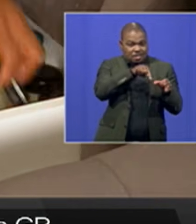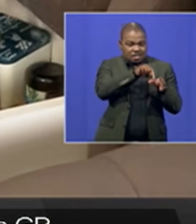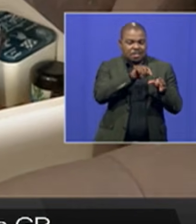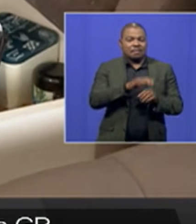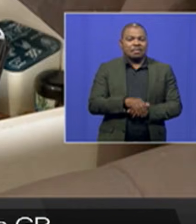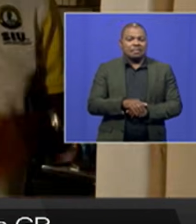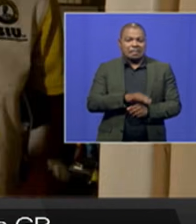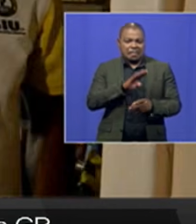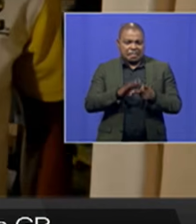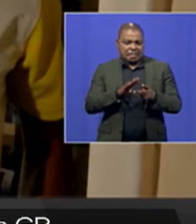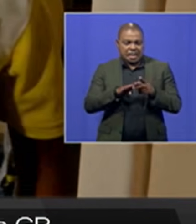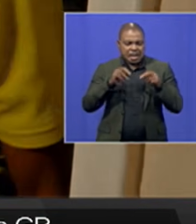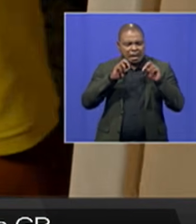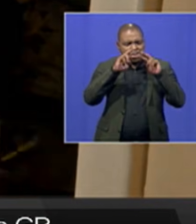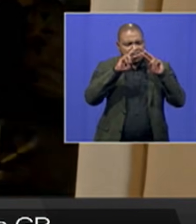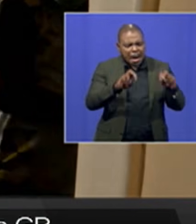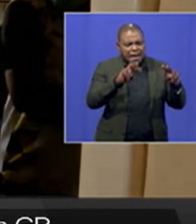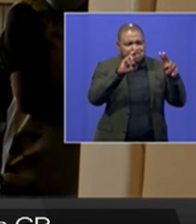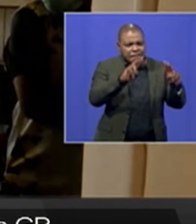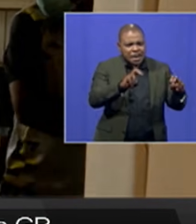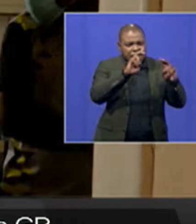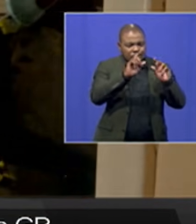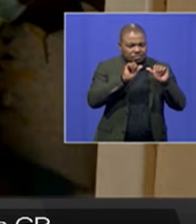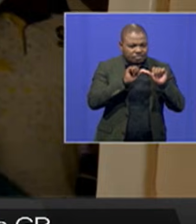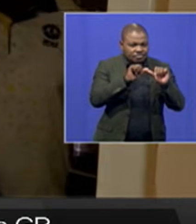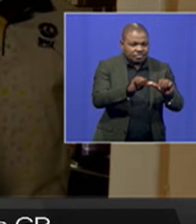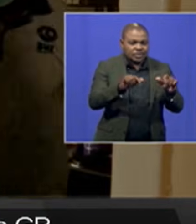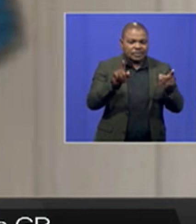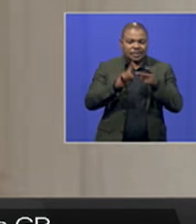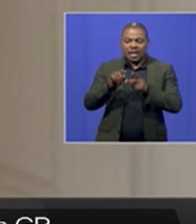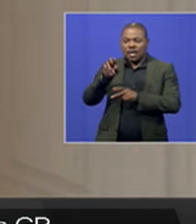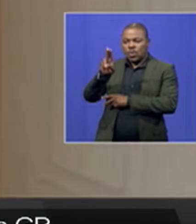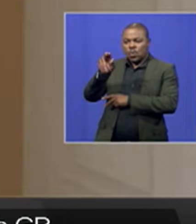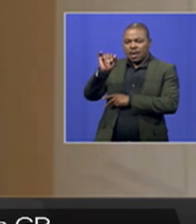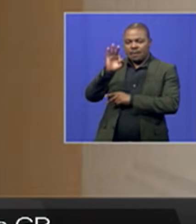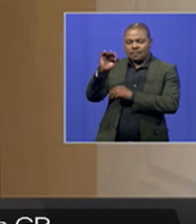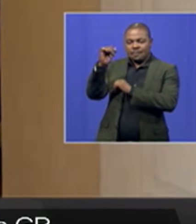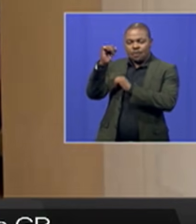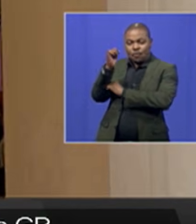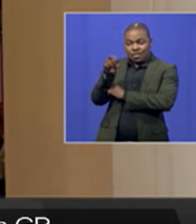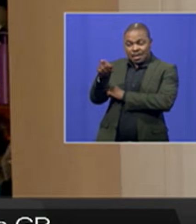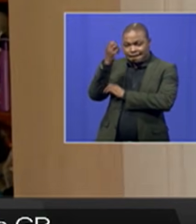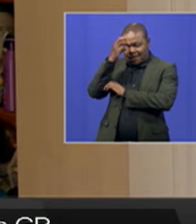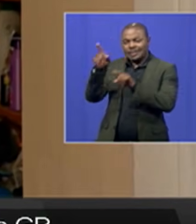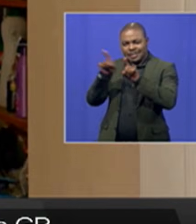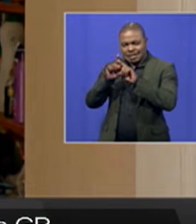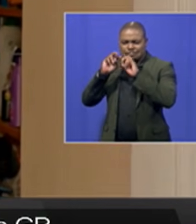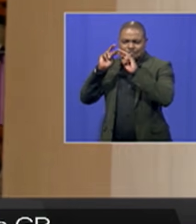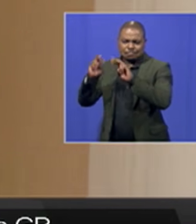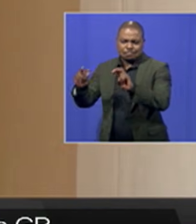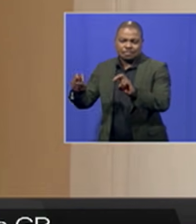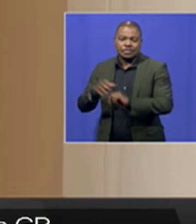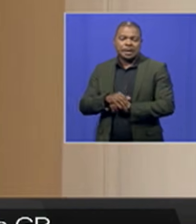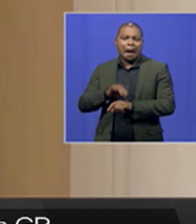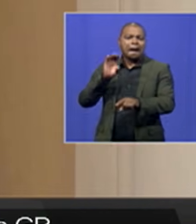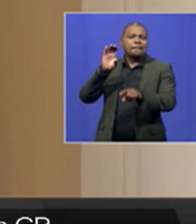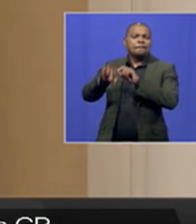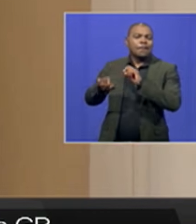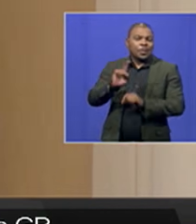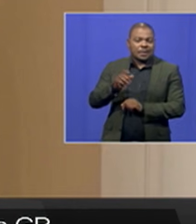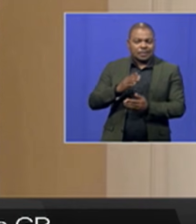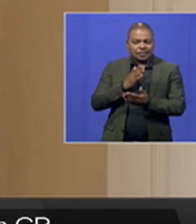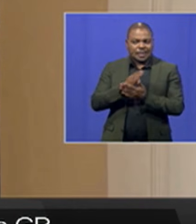Kganyago o re letsholo lena la o phenyokolla le buetse letswetse pele le ntlogolo ya UIF Pretoria ka dipatlisiso di senotso re ba belelwa ba bang